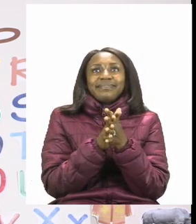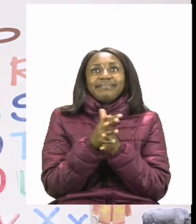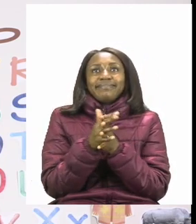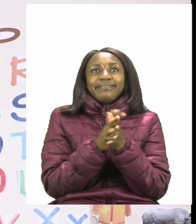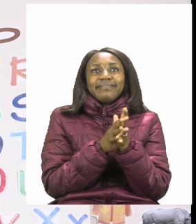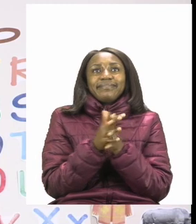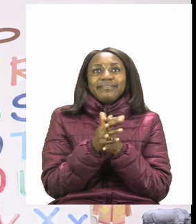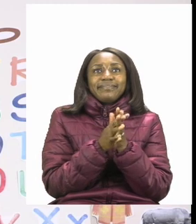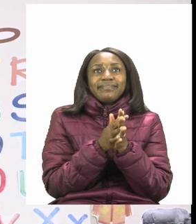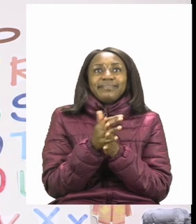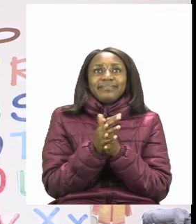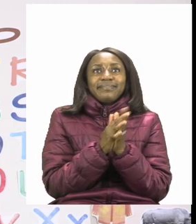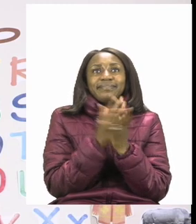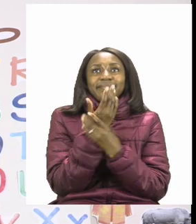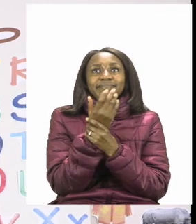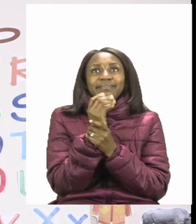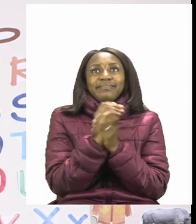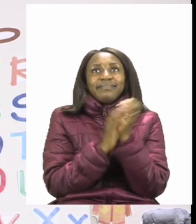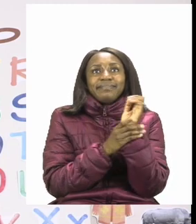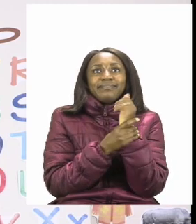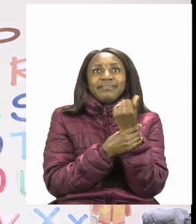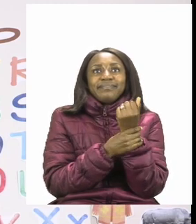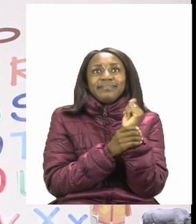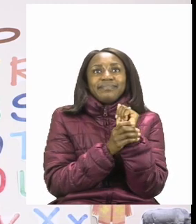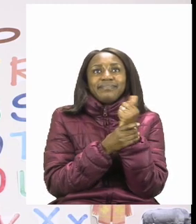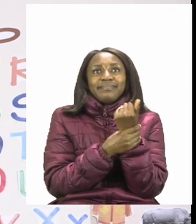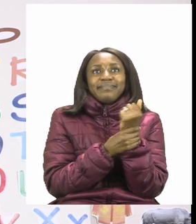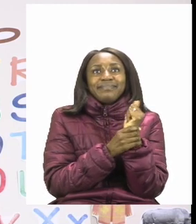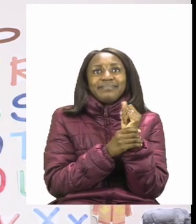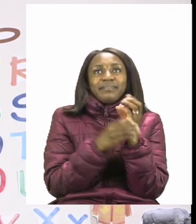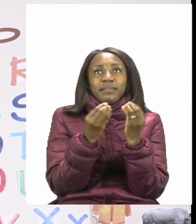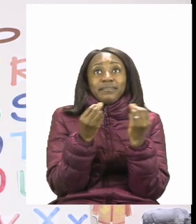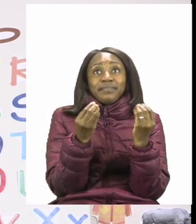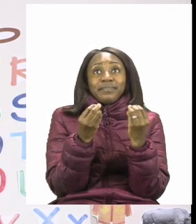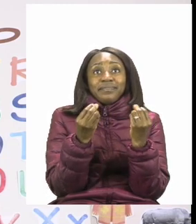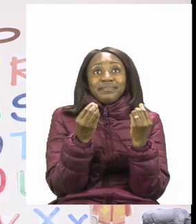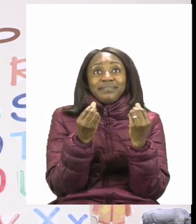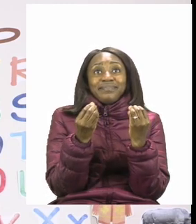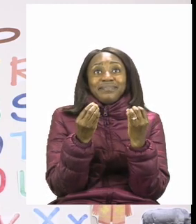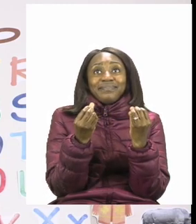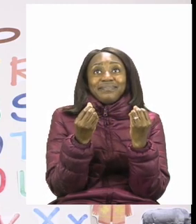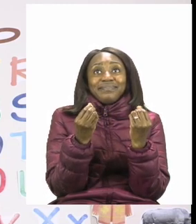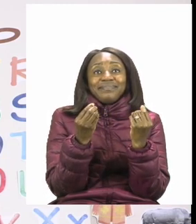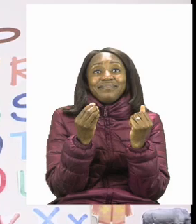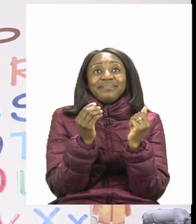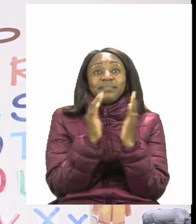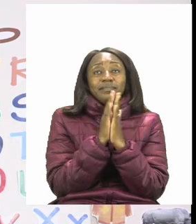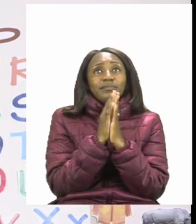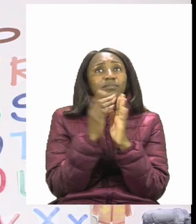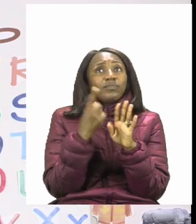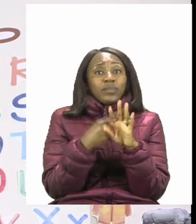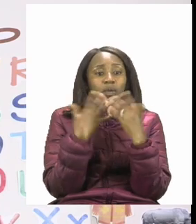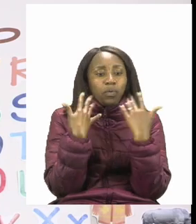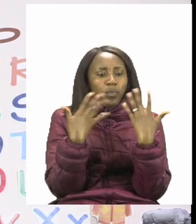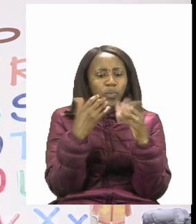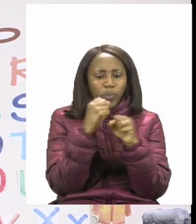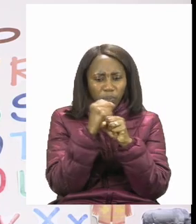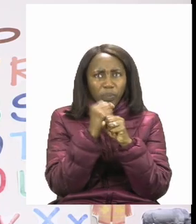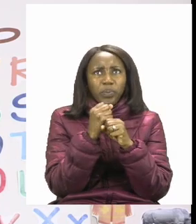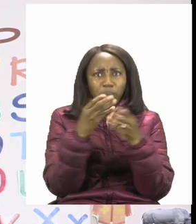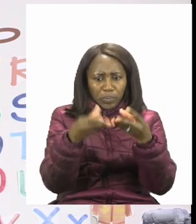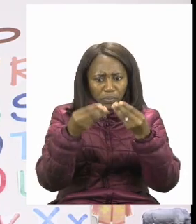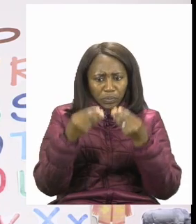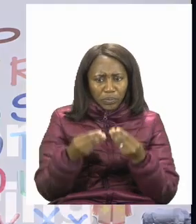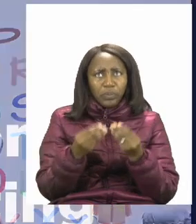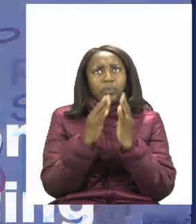your fingers, on your wrists, and your fingertips too. Make sure your hands are dry before you